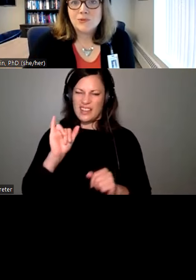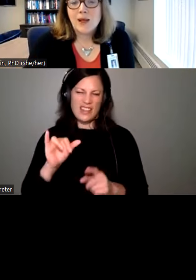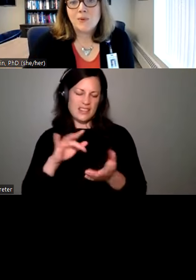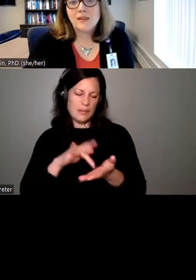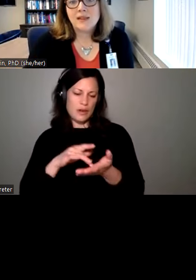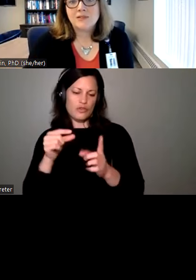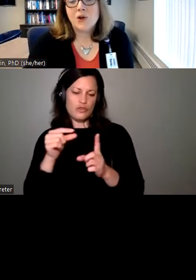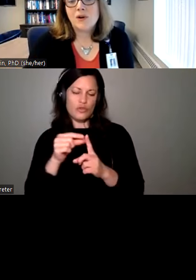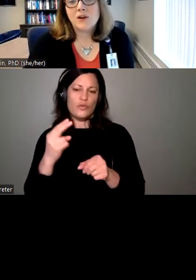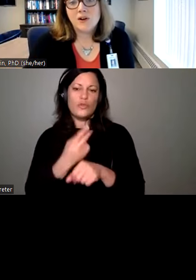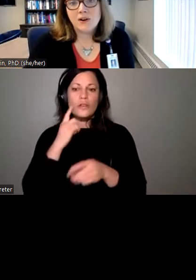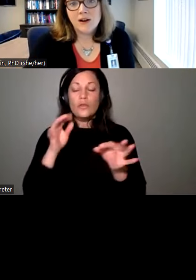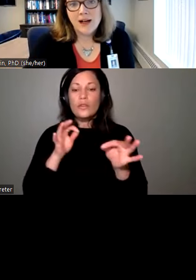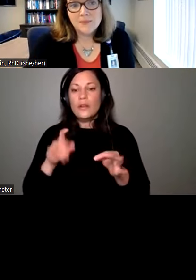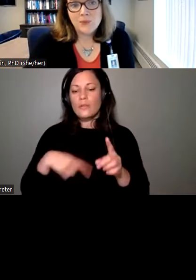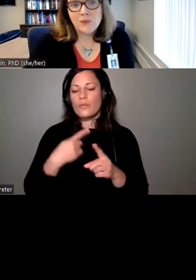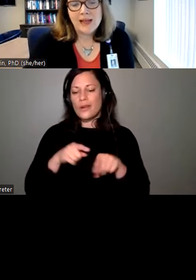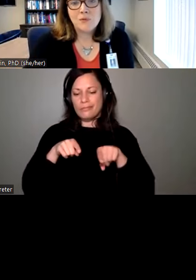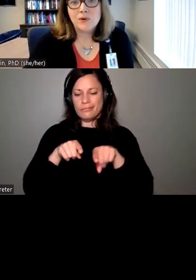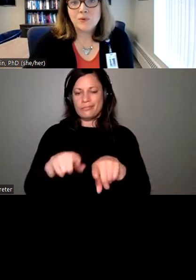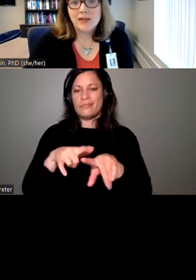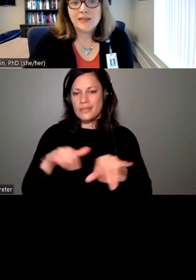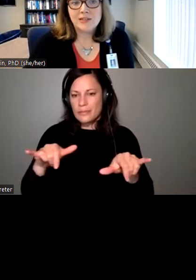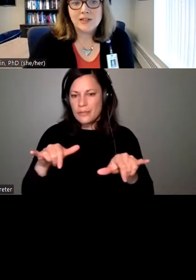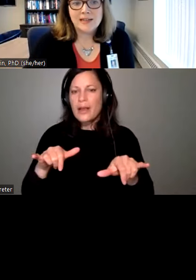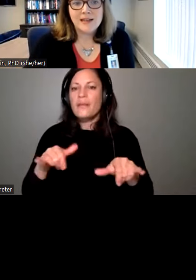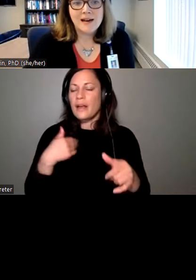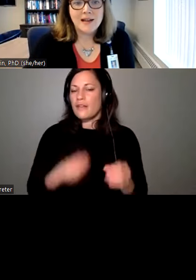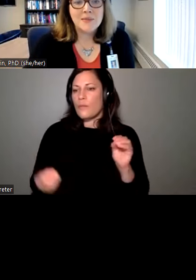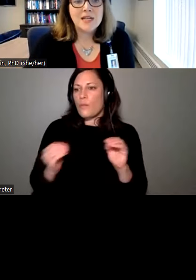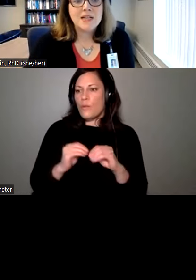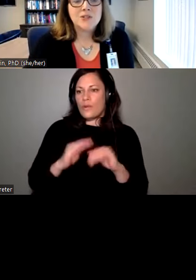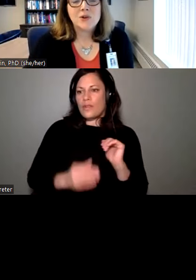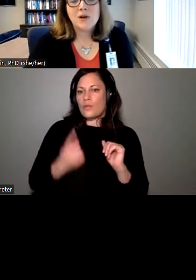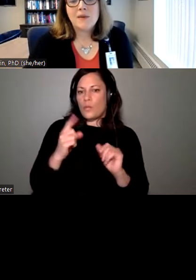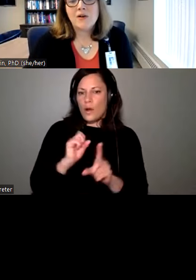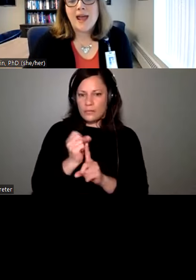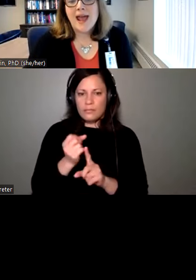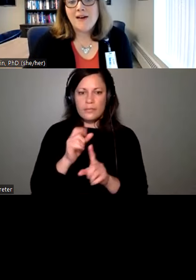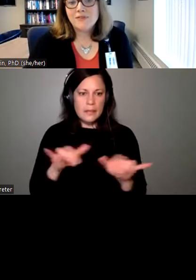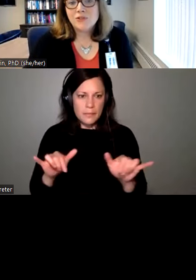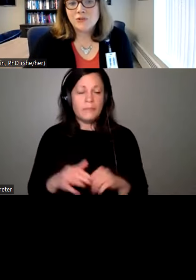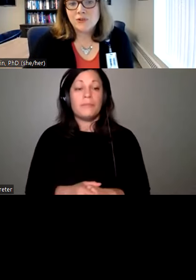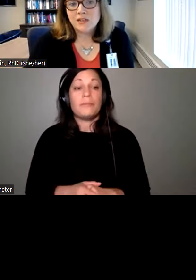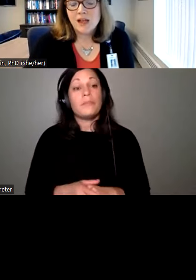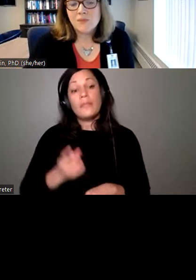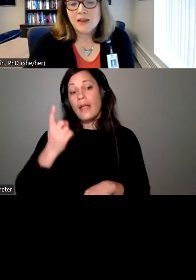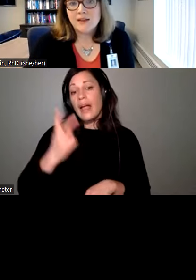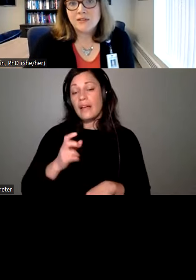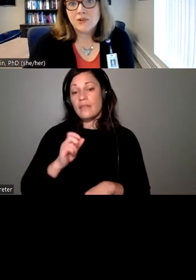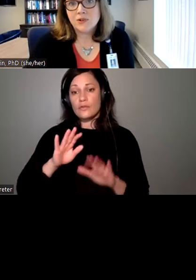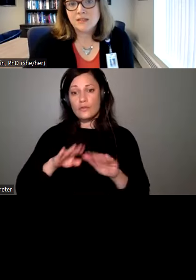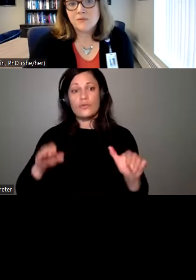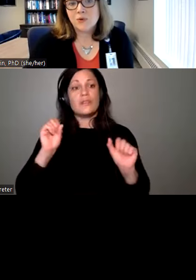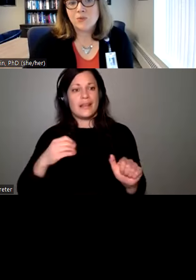to describe when things co-occur, when we have more than one condition at a time. So about half of children can